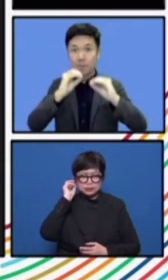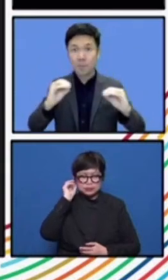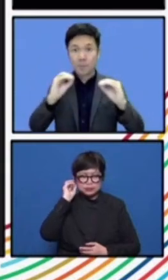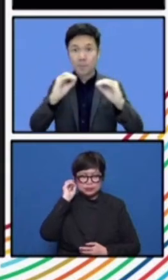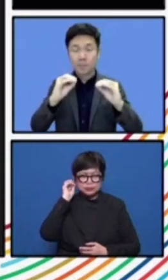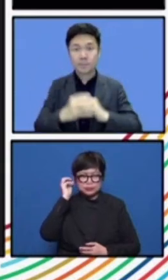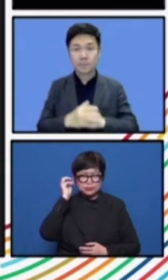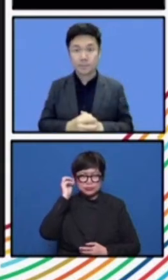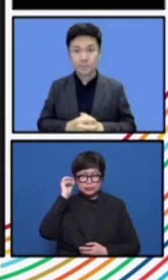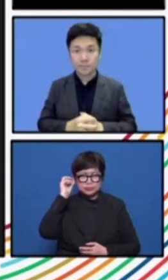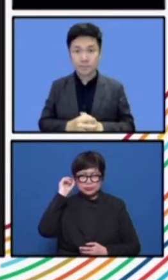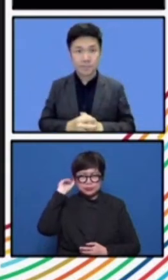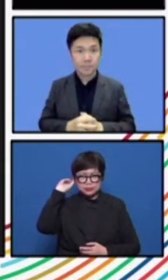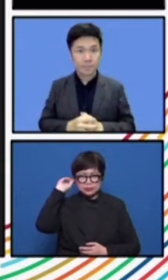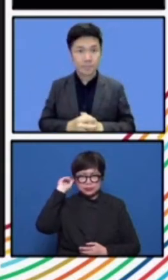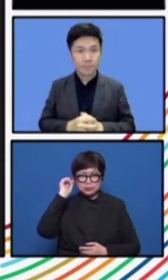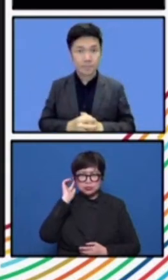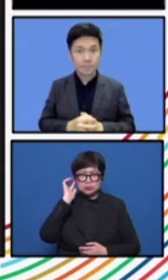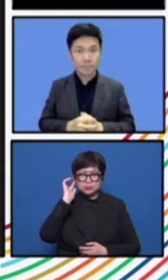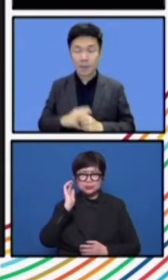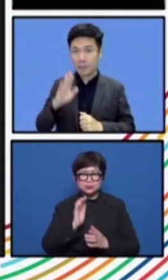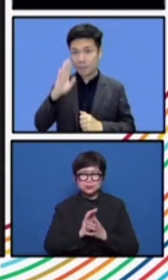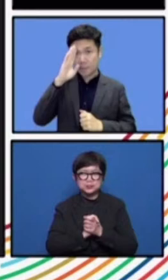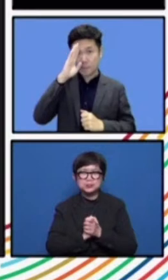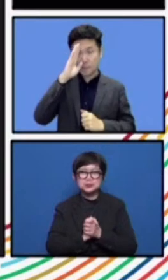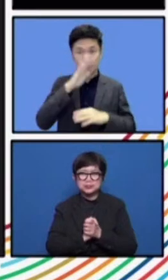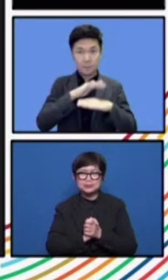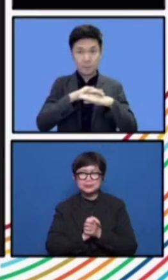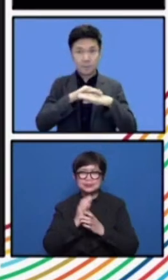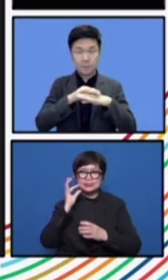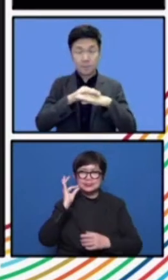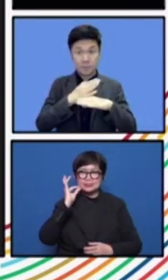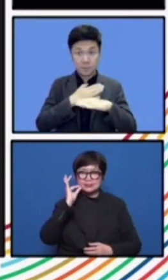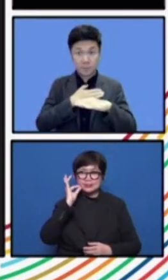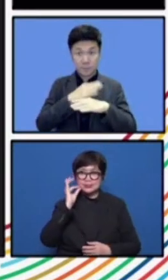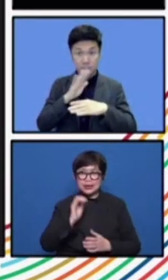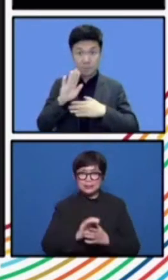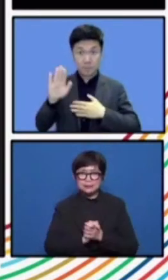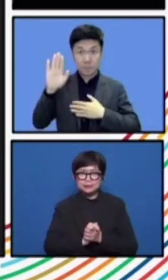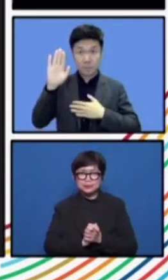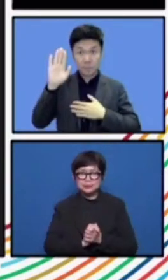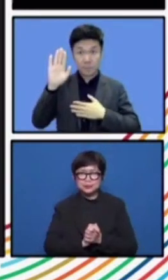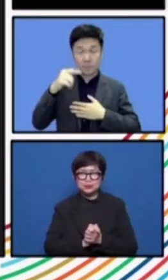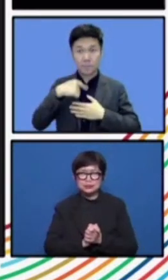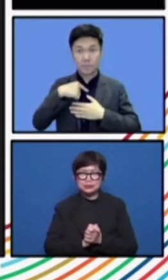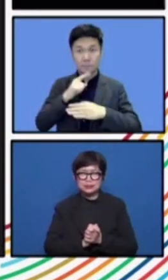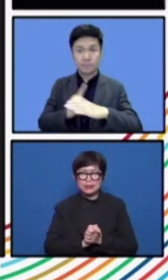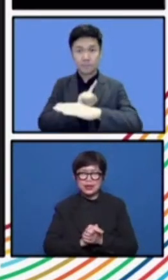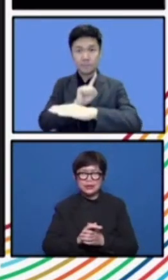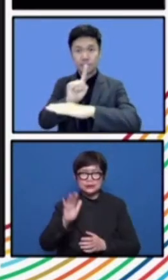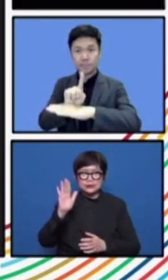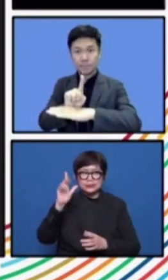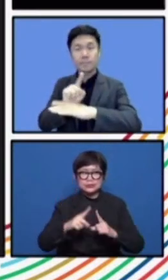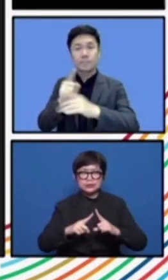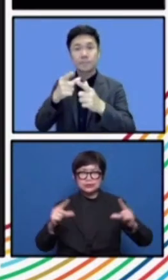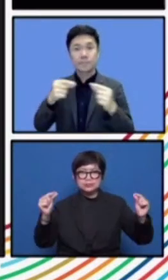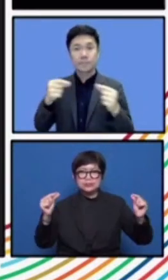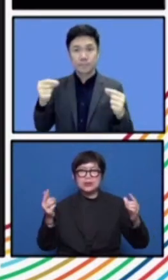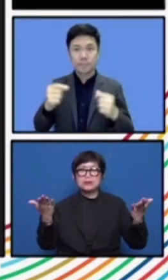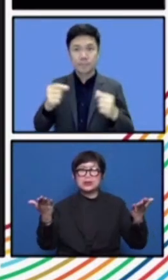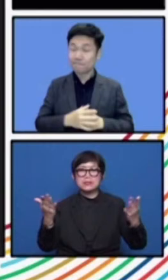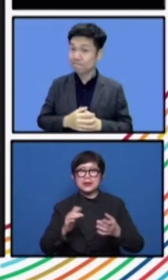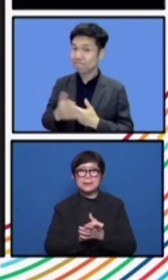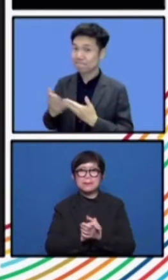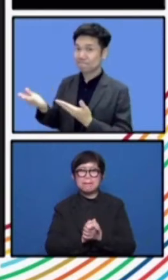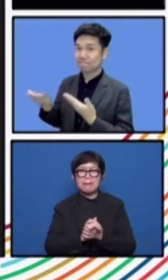moderate thank you sorry uh can I intervene from Japan please do thank you so